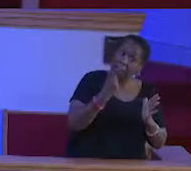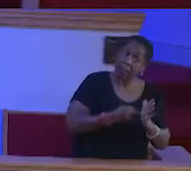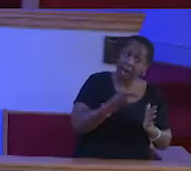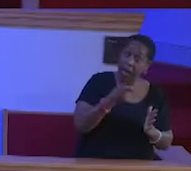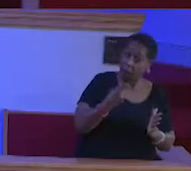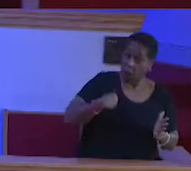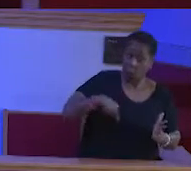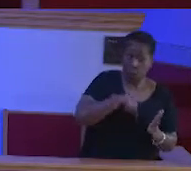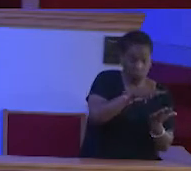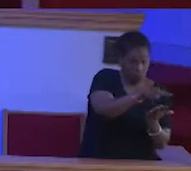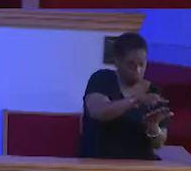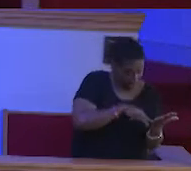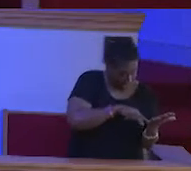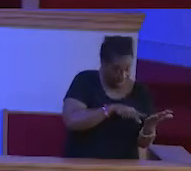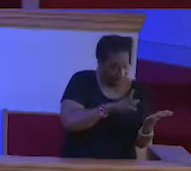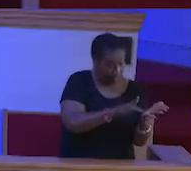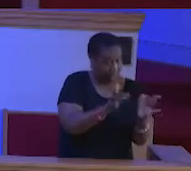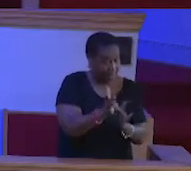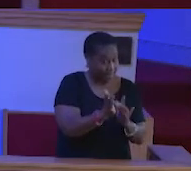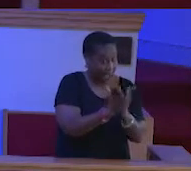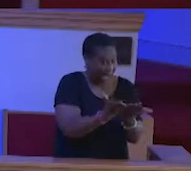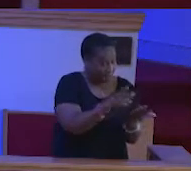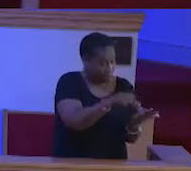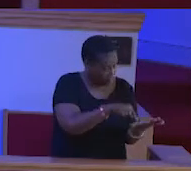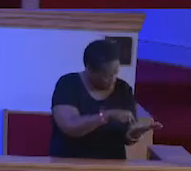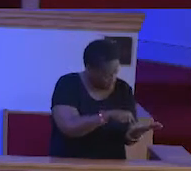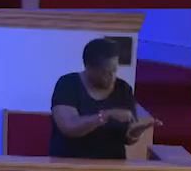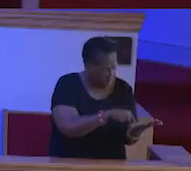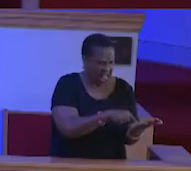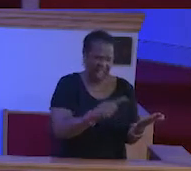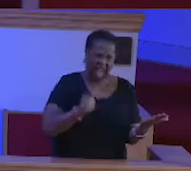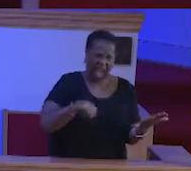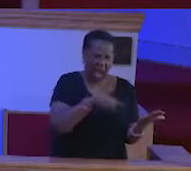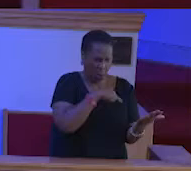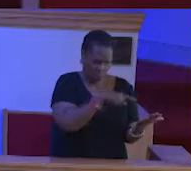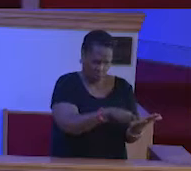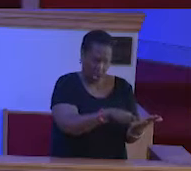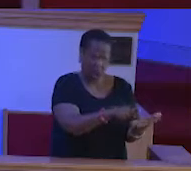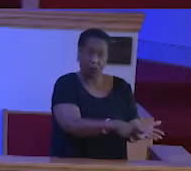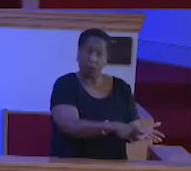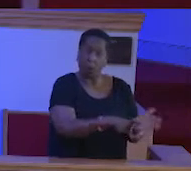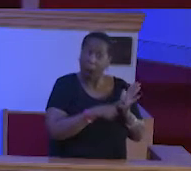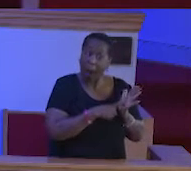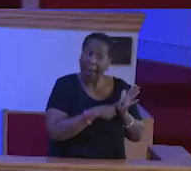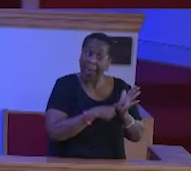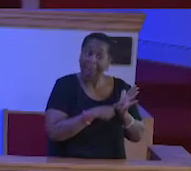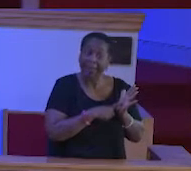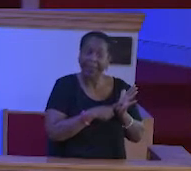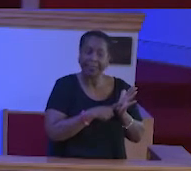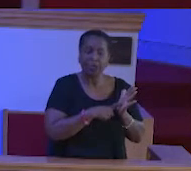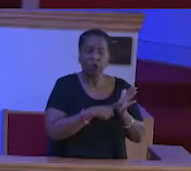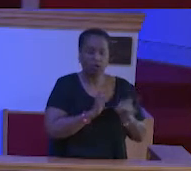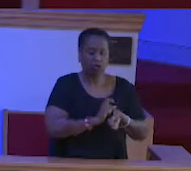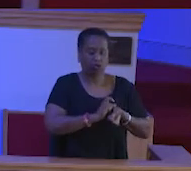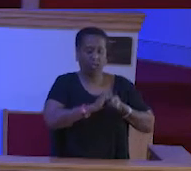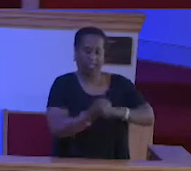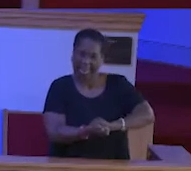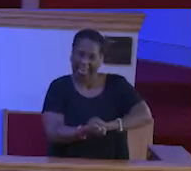when we read scripture when we are required to change